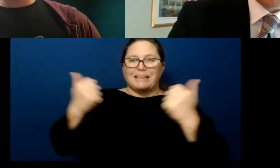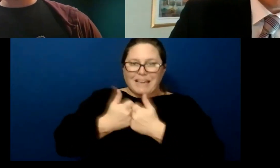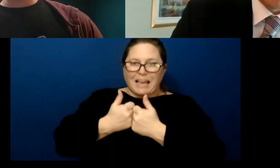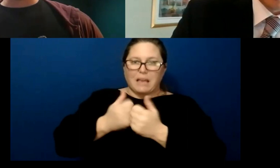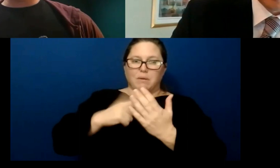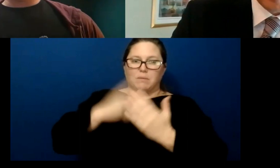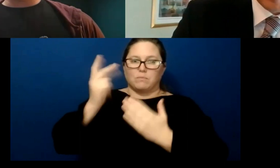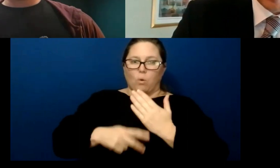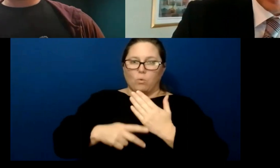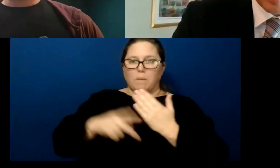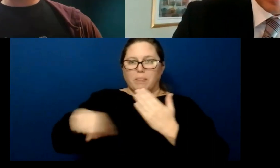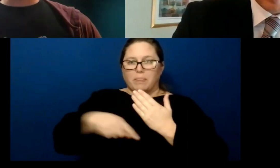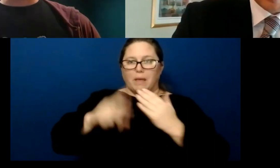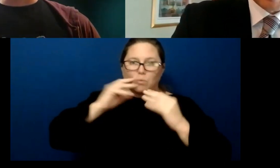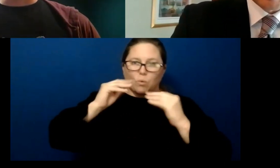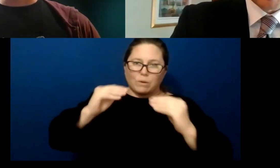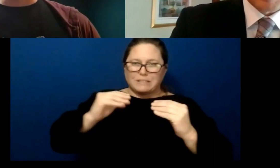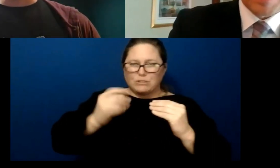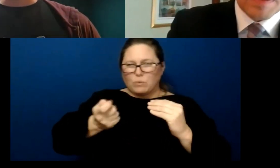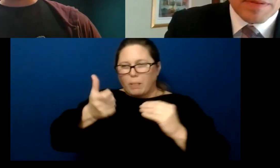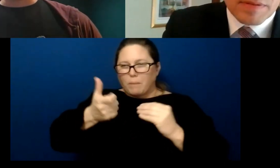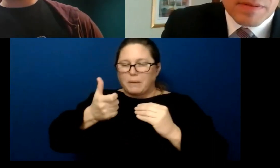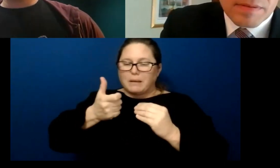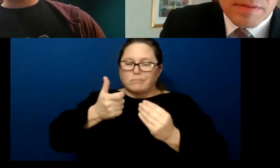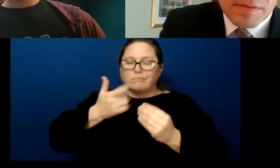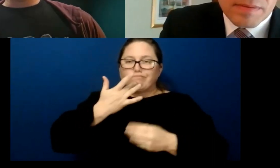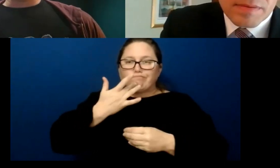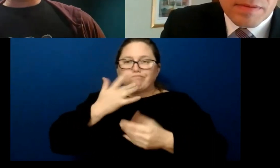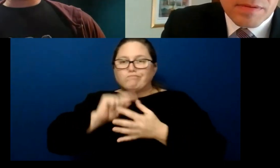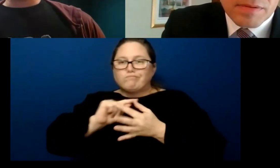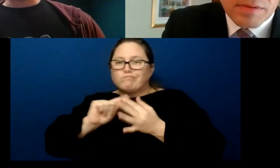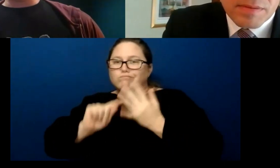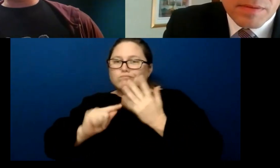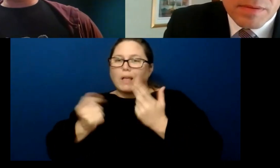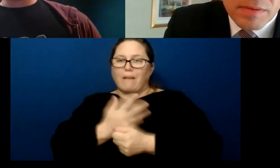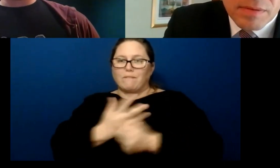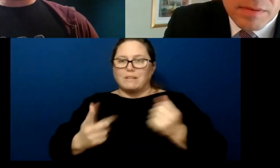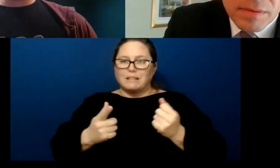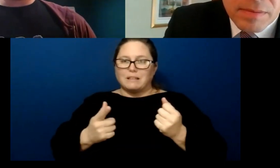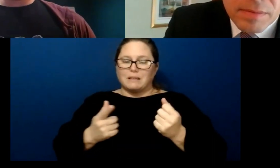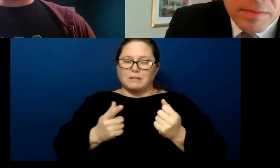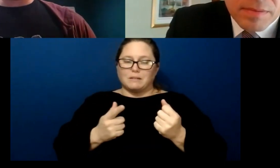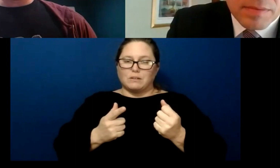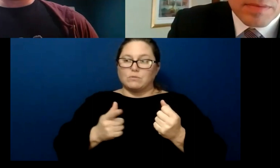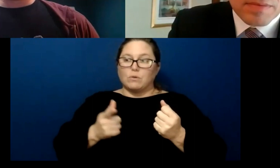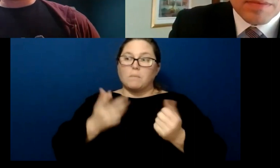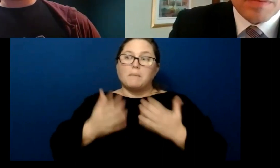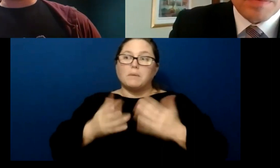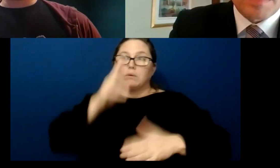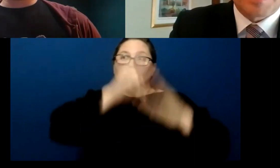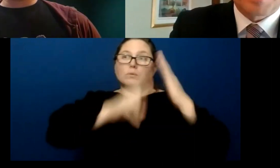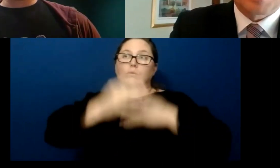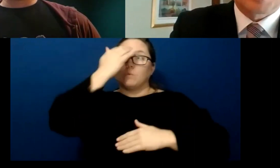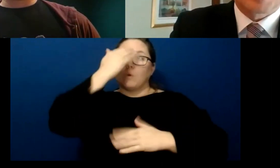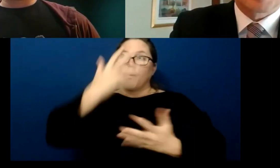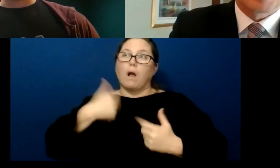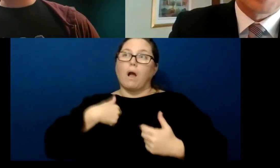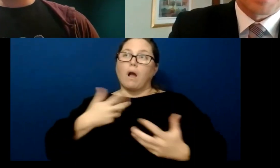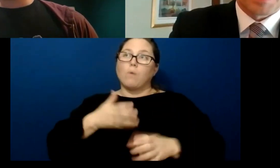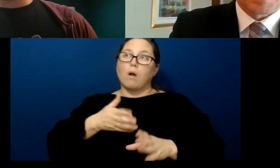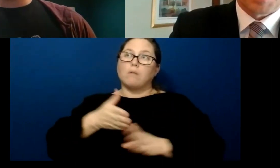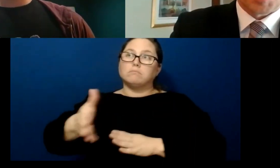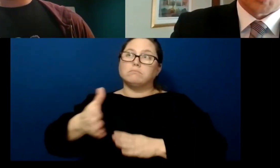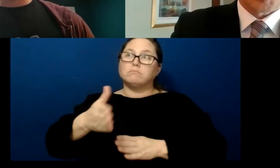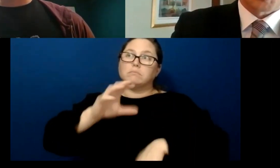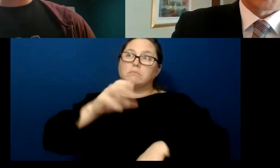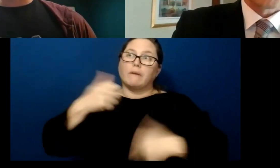that kind of teach you a little bit of everything so that you're well rounded. So if you want to go into video games, I'd look for programs or